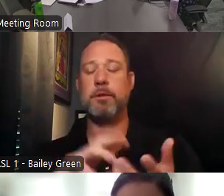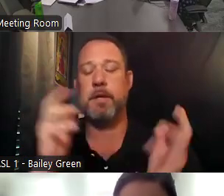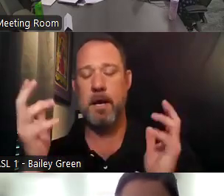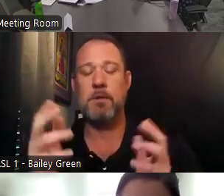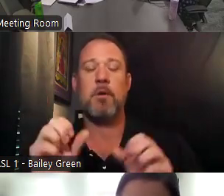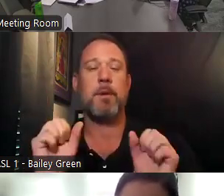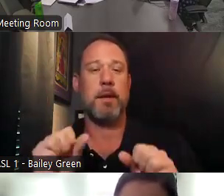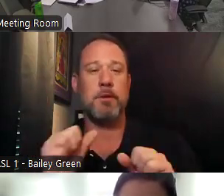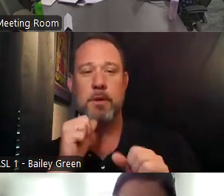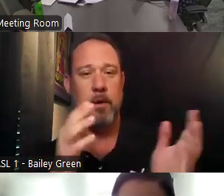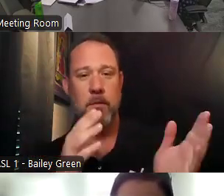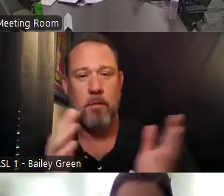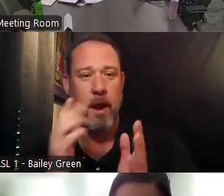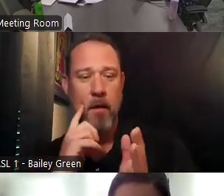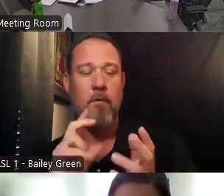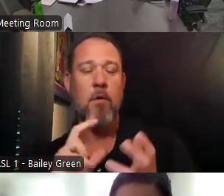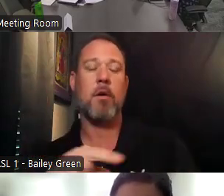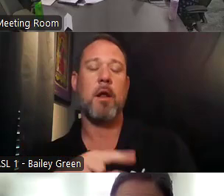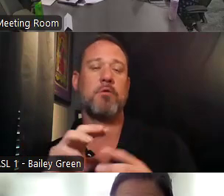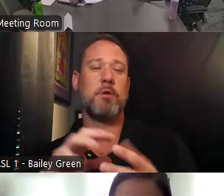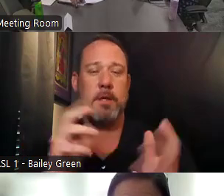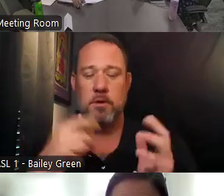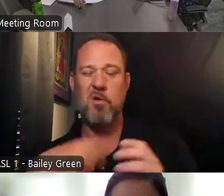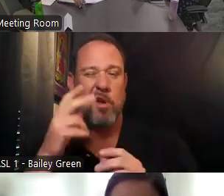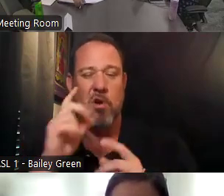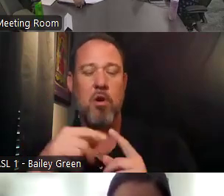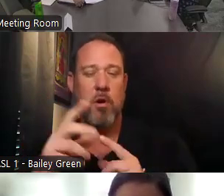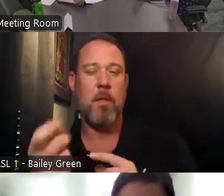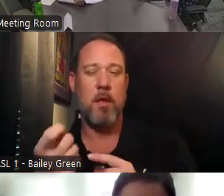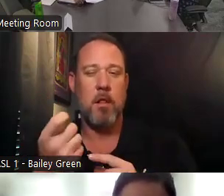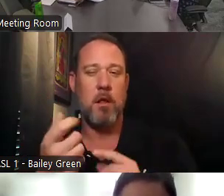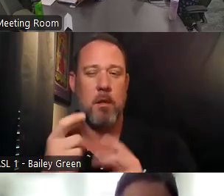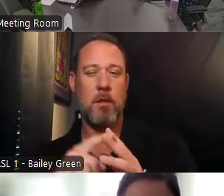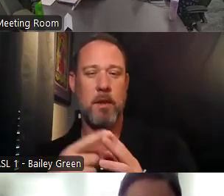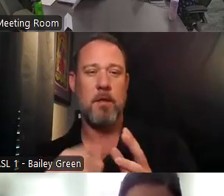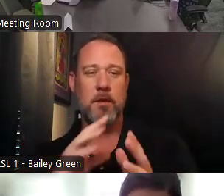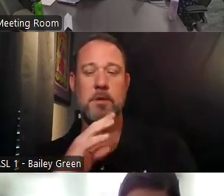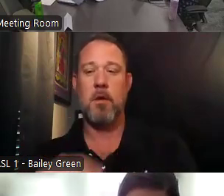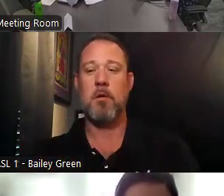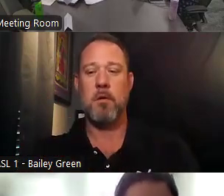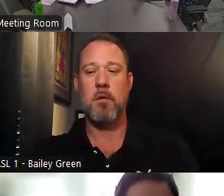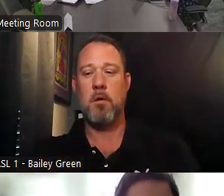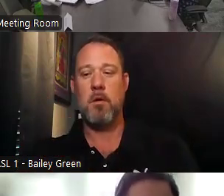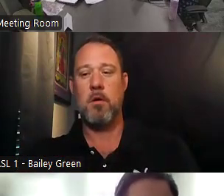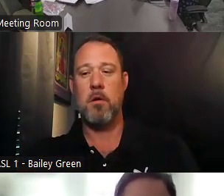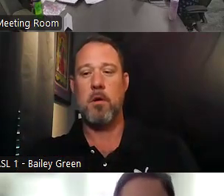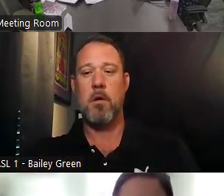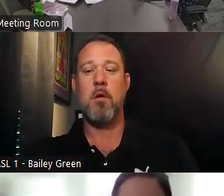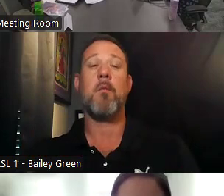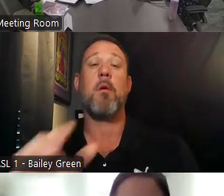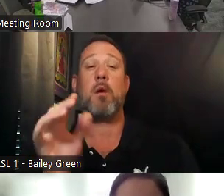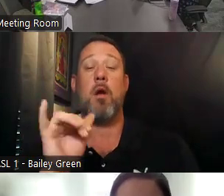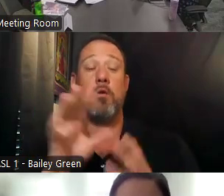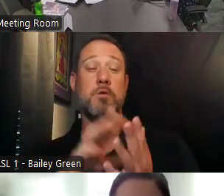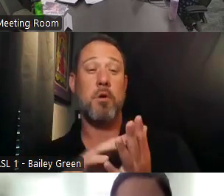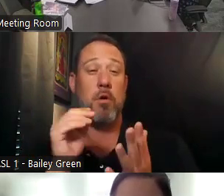potentially not being prepared for natural disasters, and we heard a little bit about that at the beginning of this talk. But what we also learn is